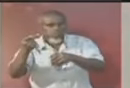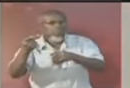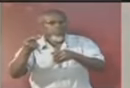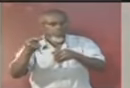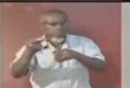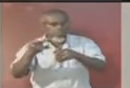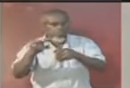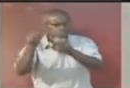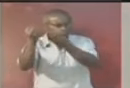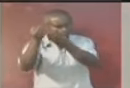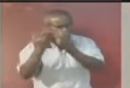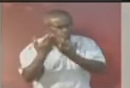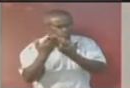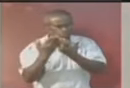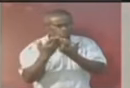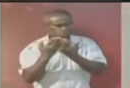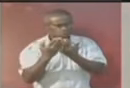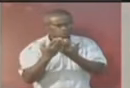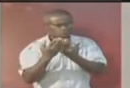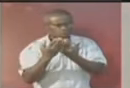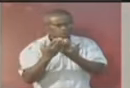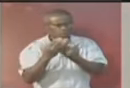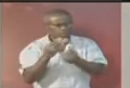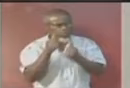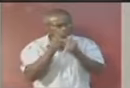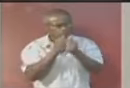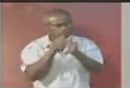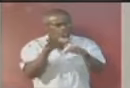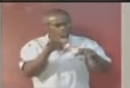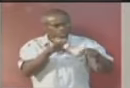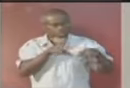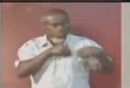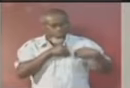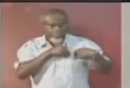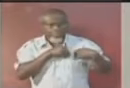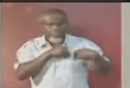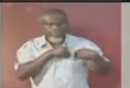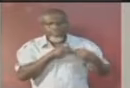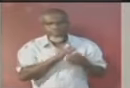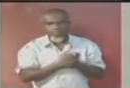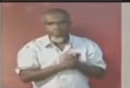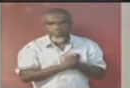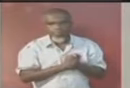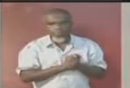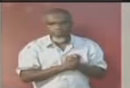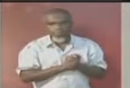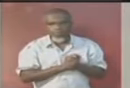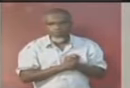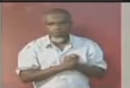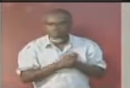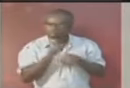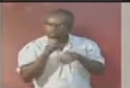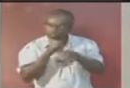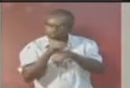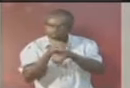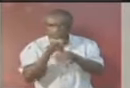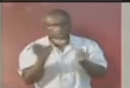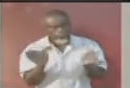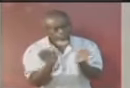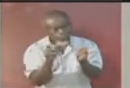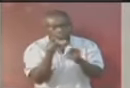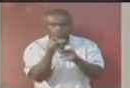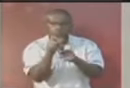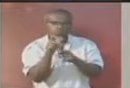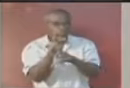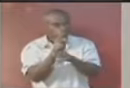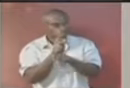important. So I hear you. I agree with you. And someone told me the other day, well, she's waiting for the Pfizer. I thought, well, maybe next year sometime.